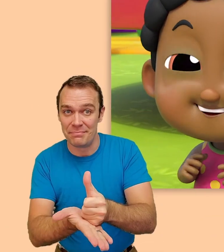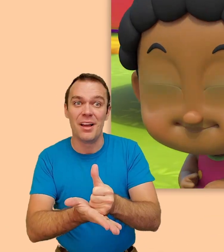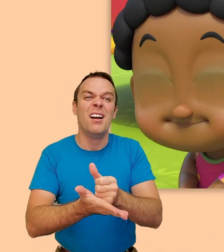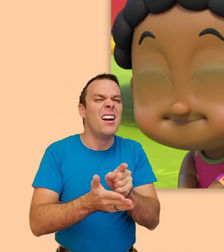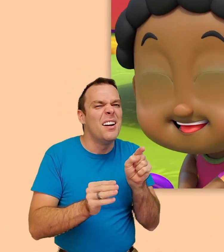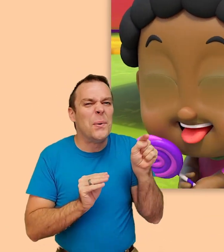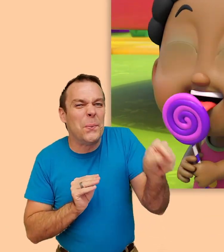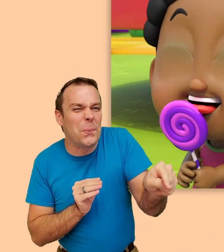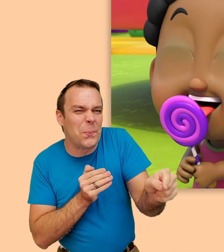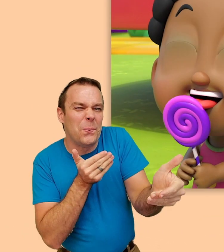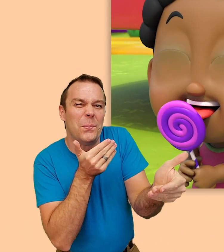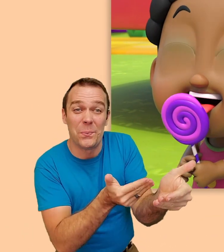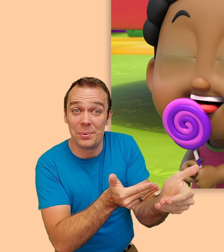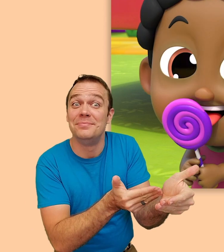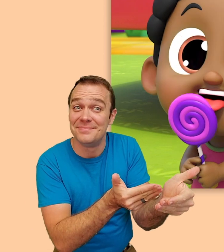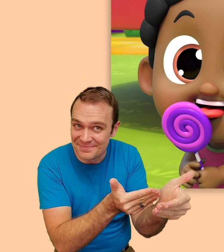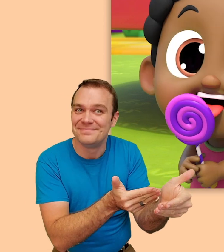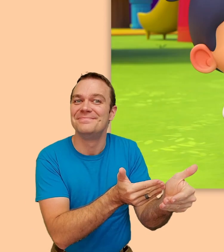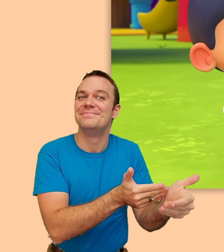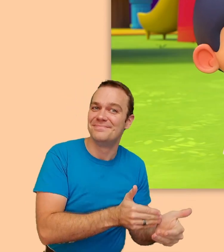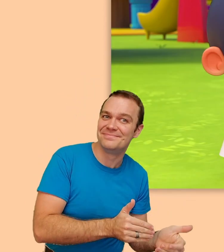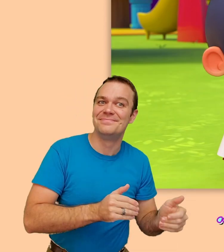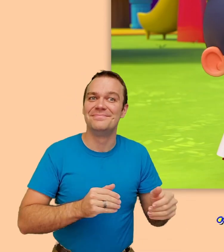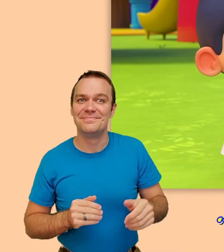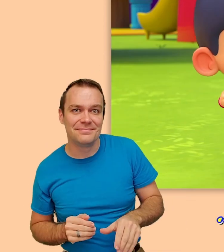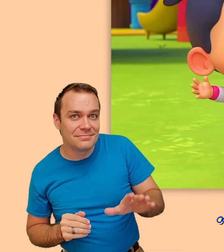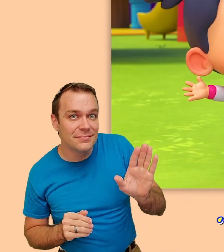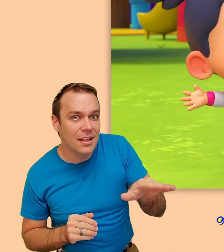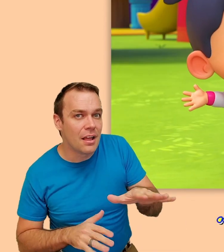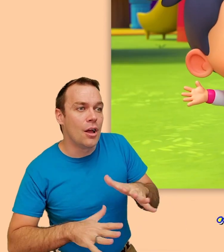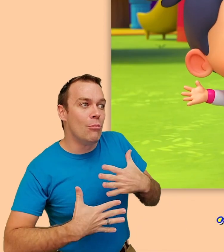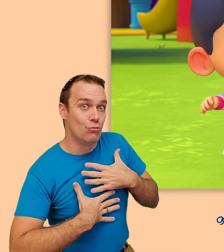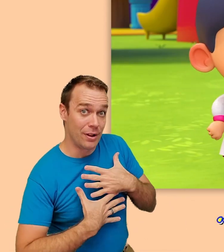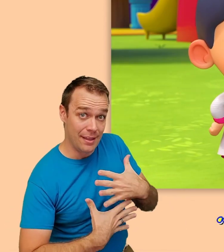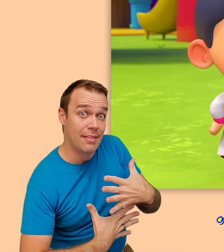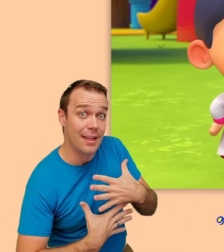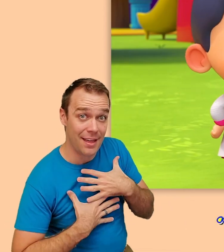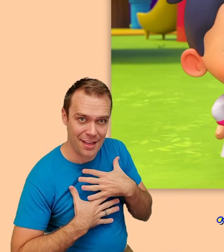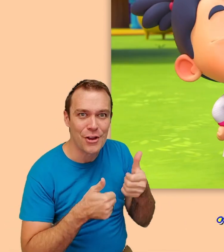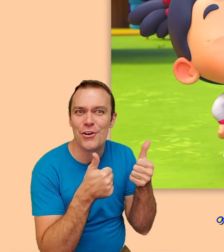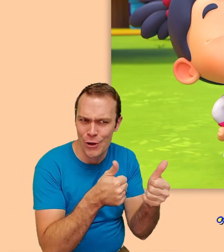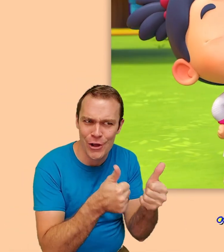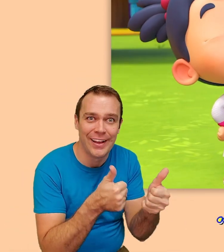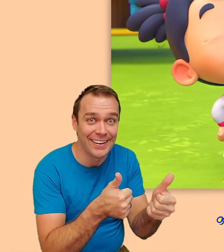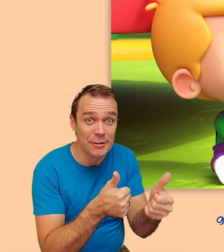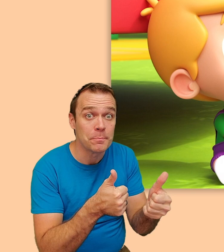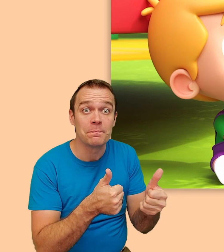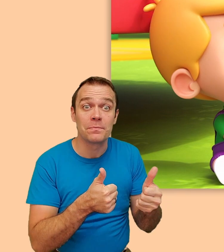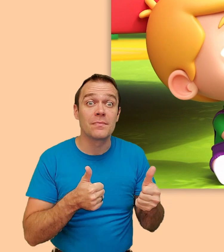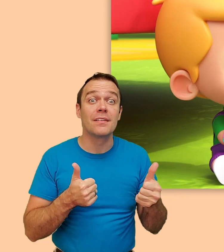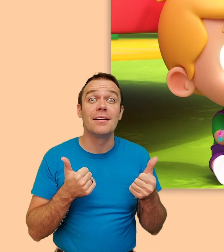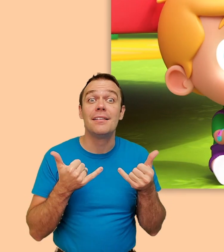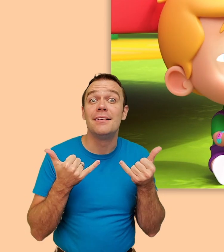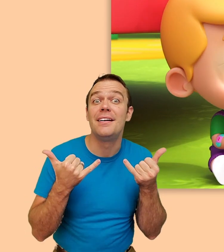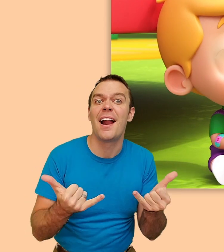friend just around the bend. Now breathe. Good.